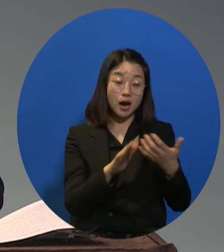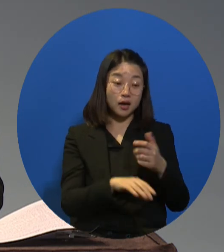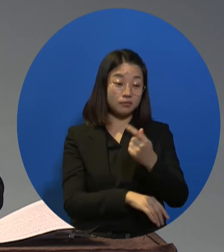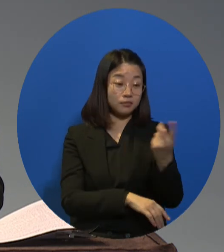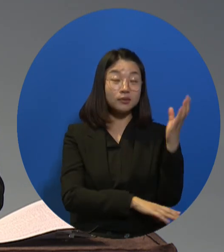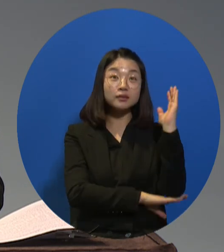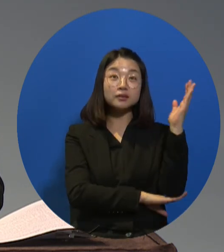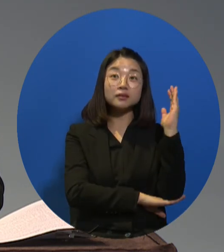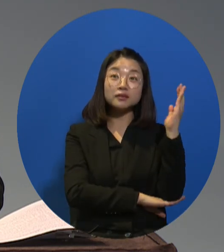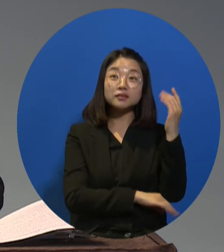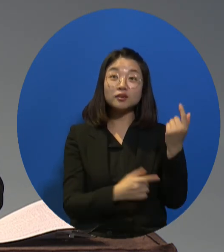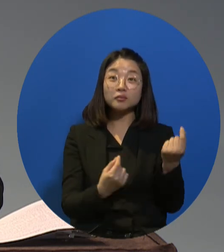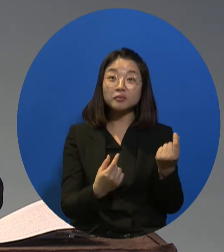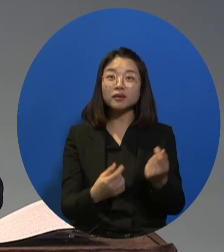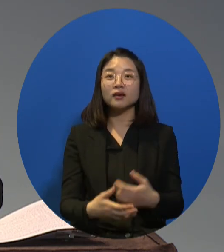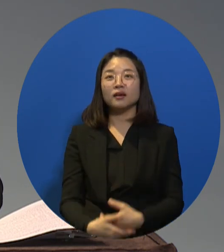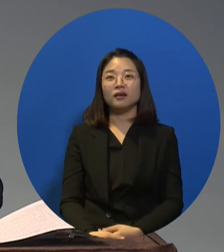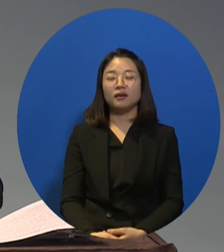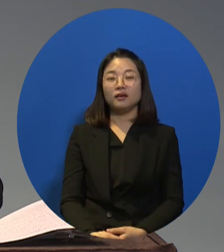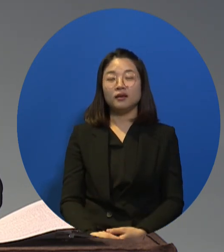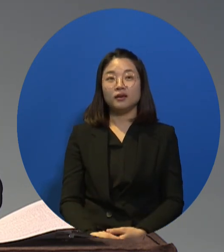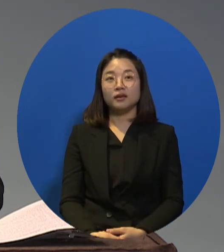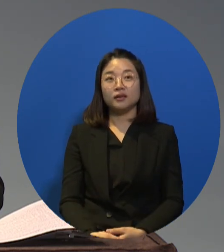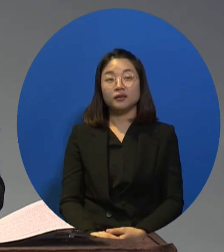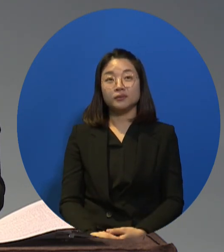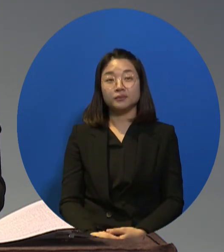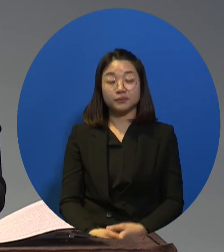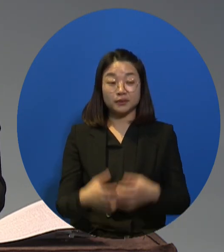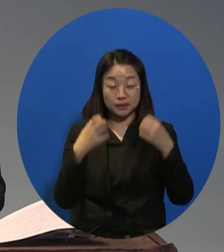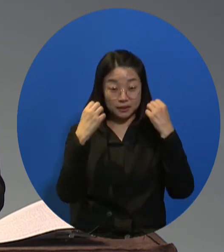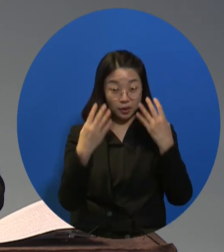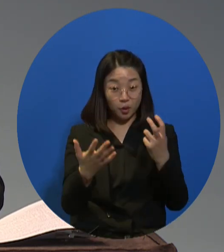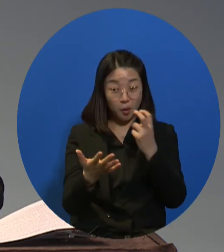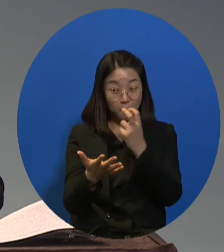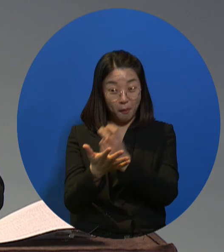as has been mentioned by the other panelists,